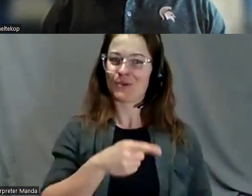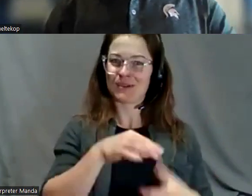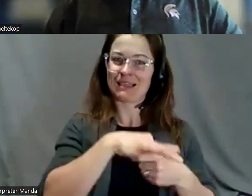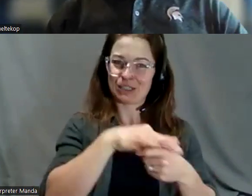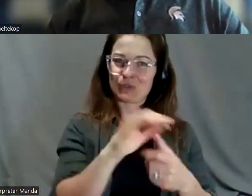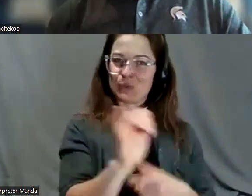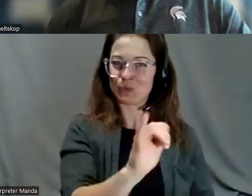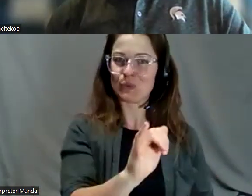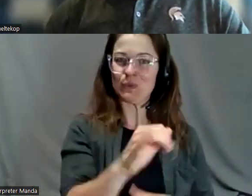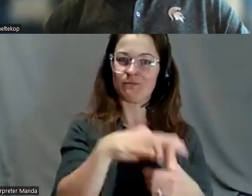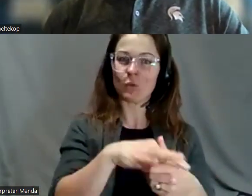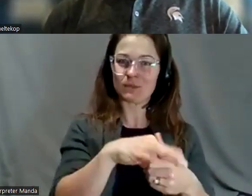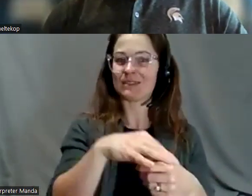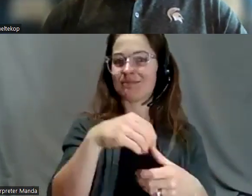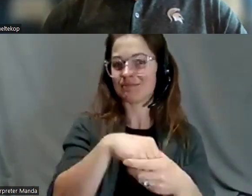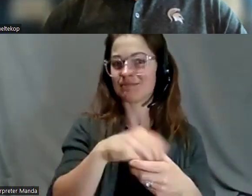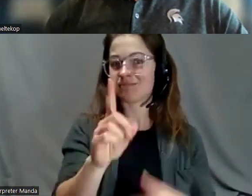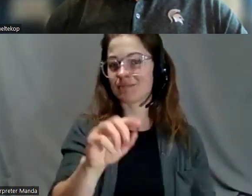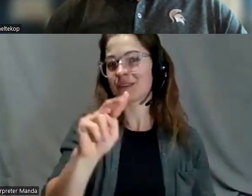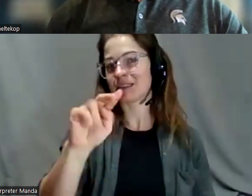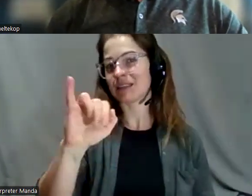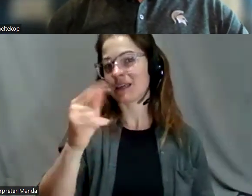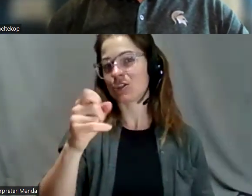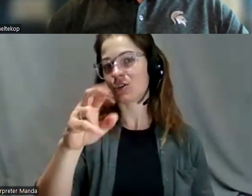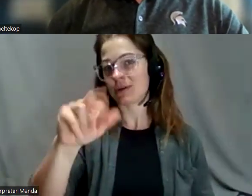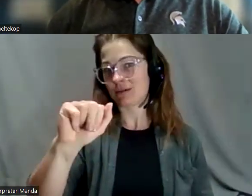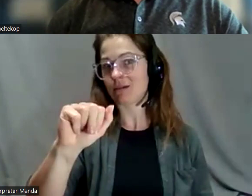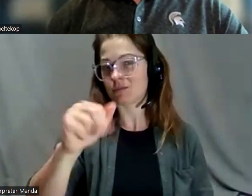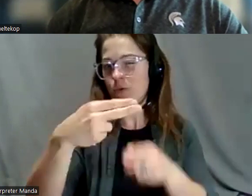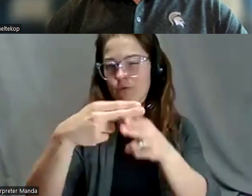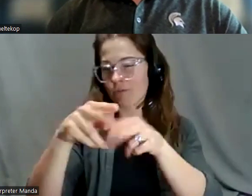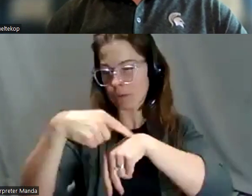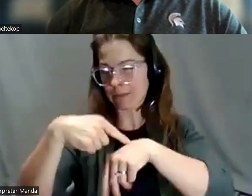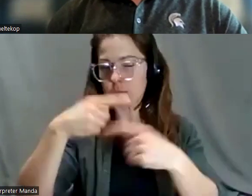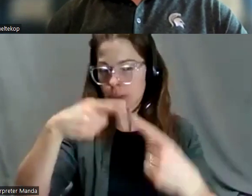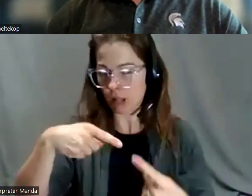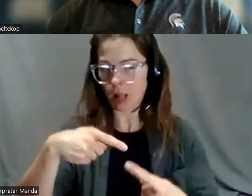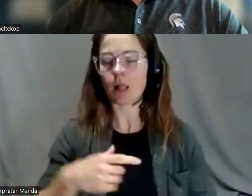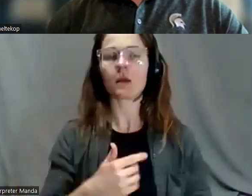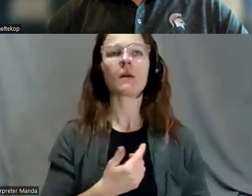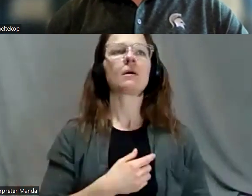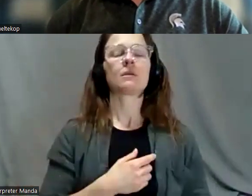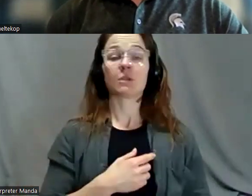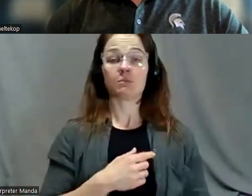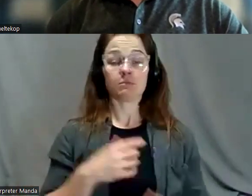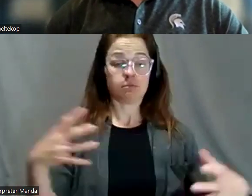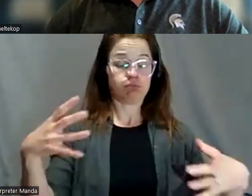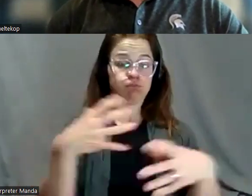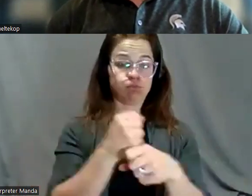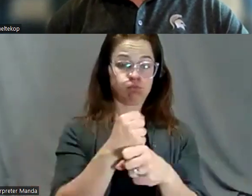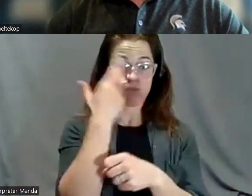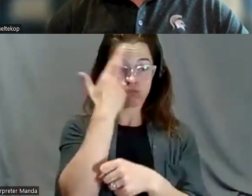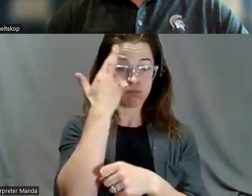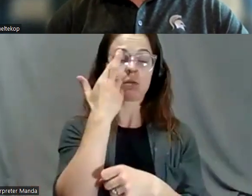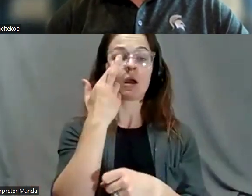voting back in Nigeria for a time. So I think for those reasons, literary accessibility is